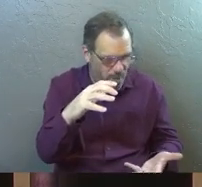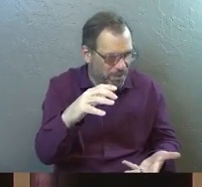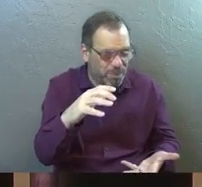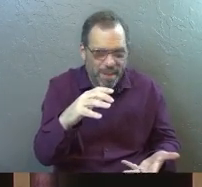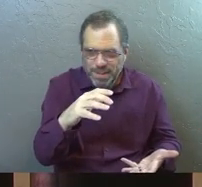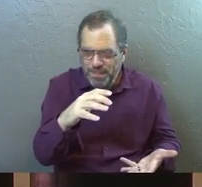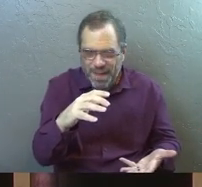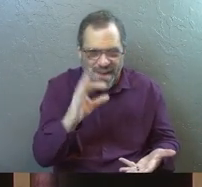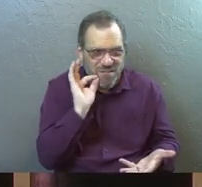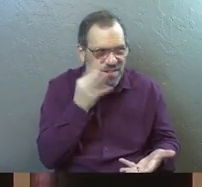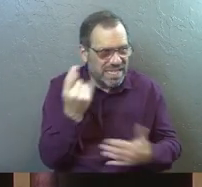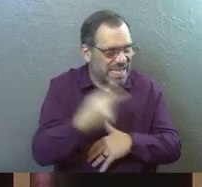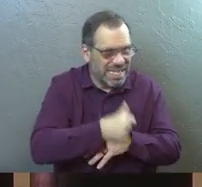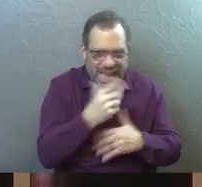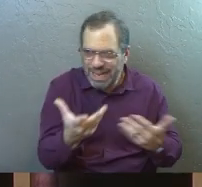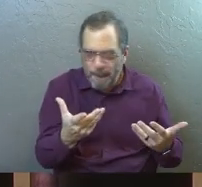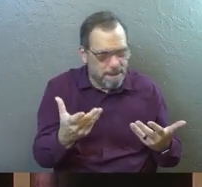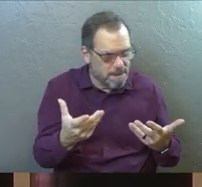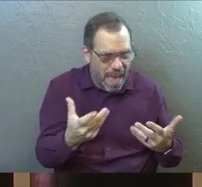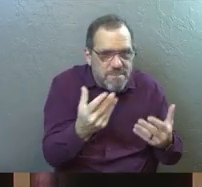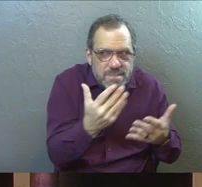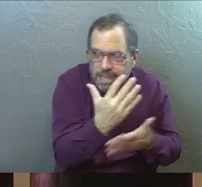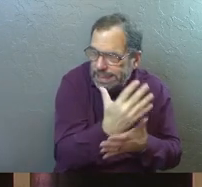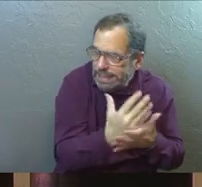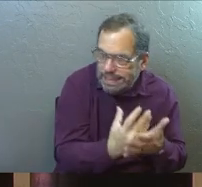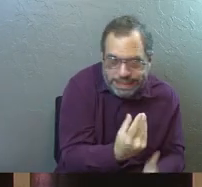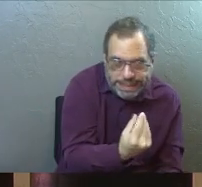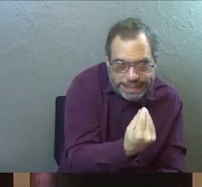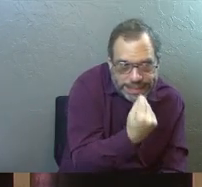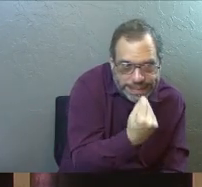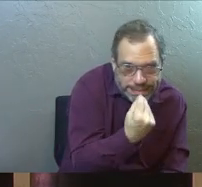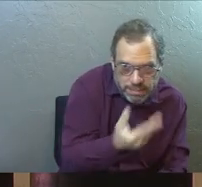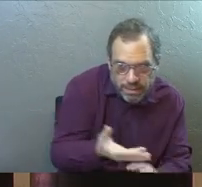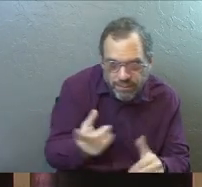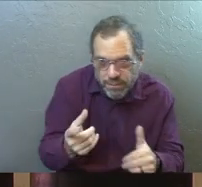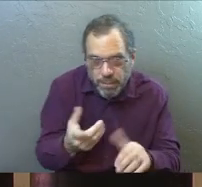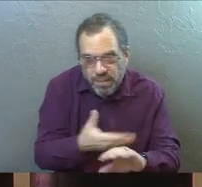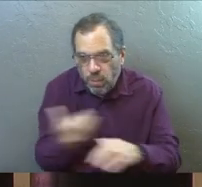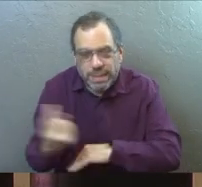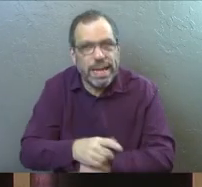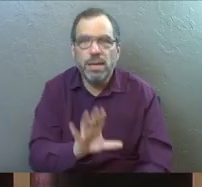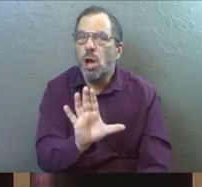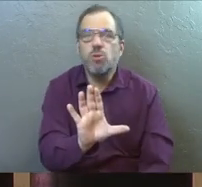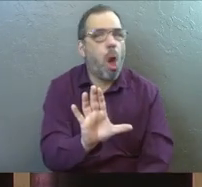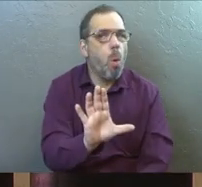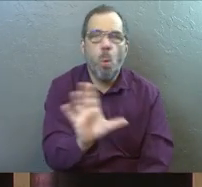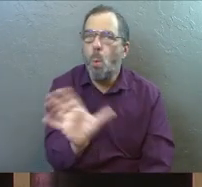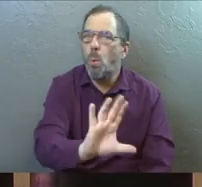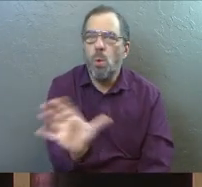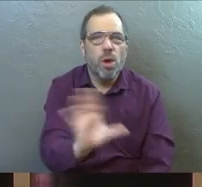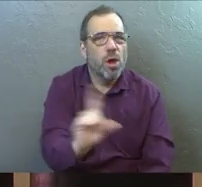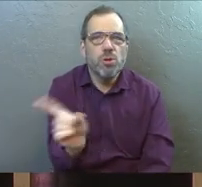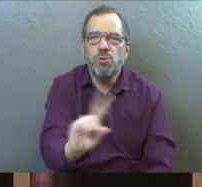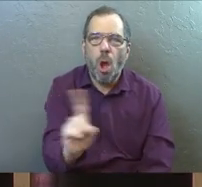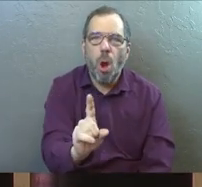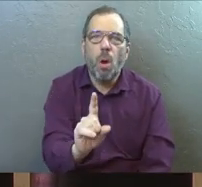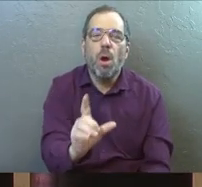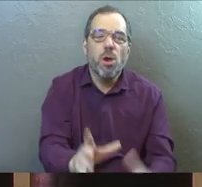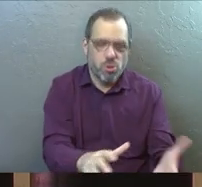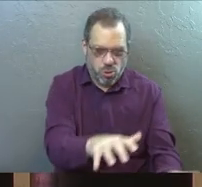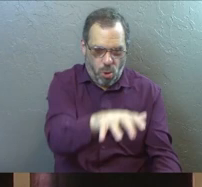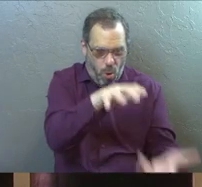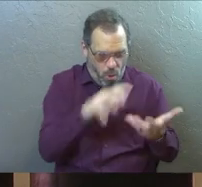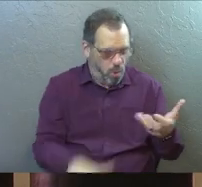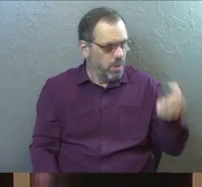the feast day is not here yet. Maybe we'll eat some of it before we get to that day. God says, no. You're going to hold it